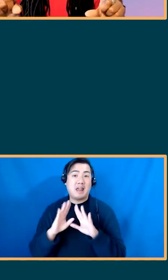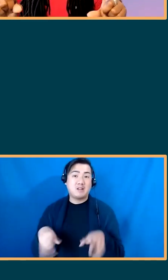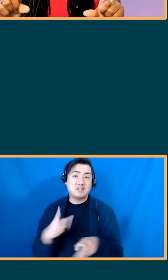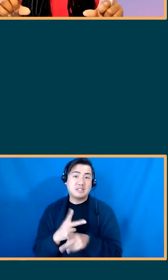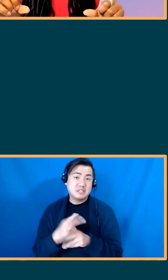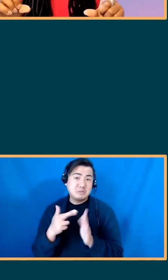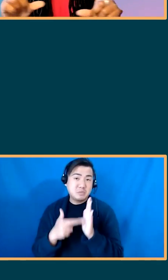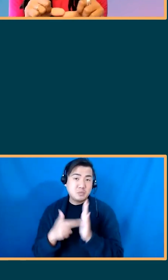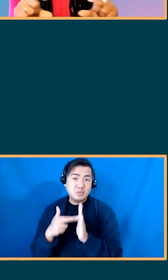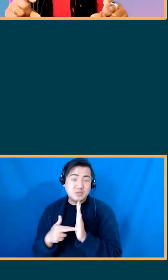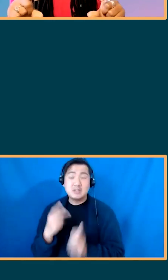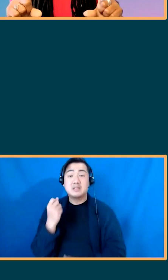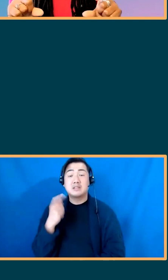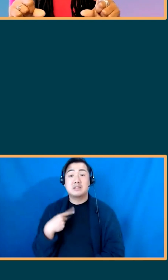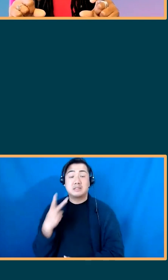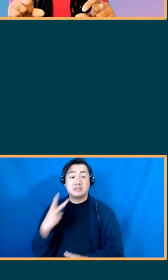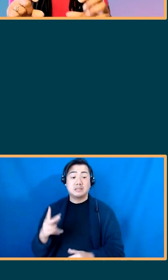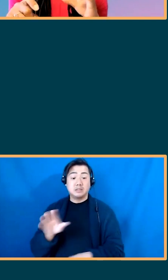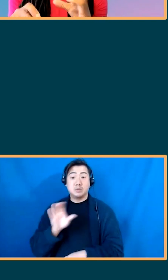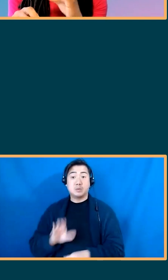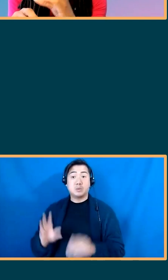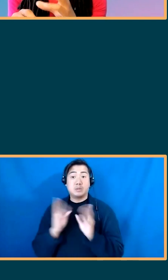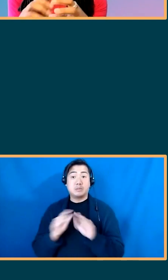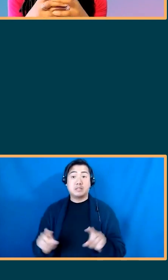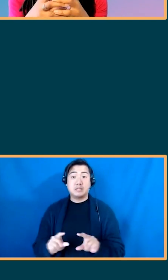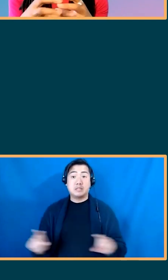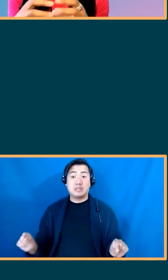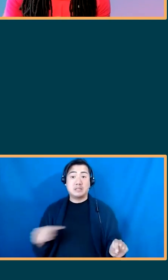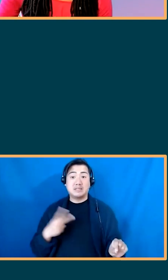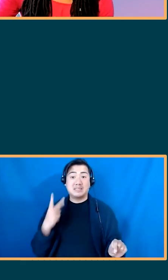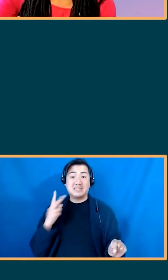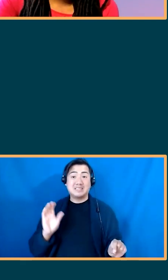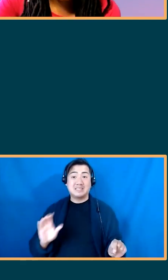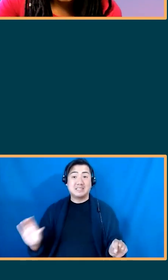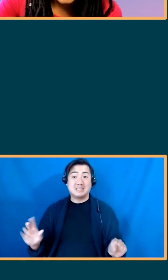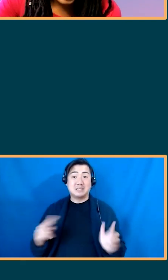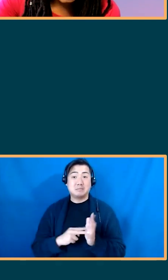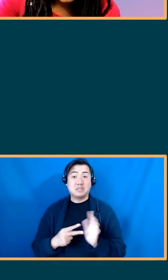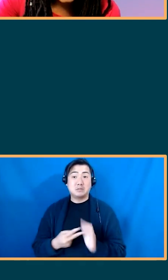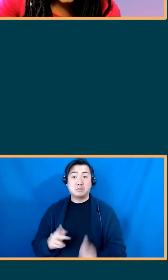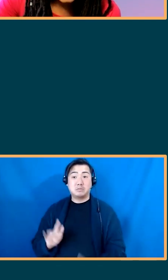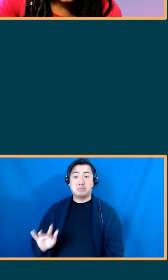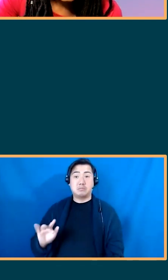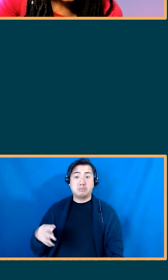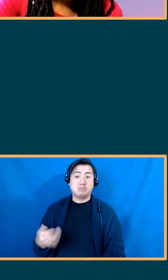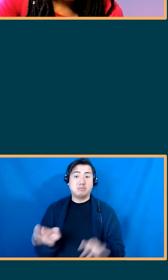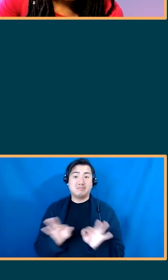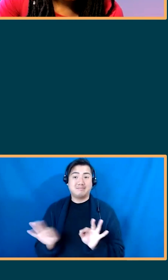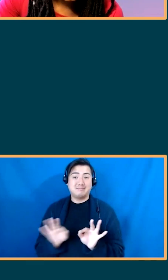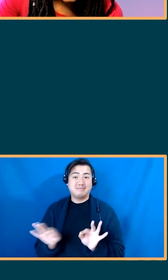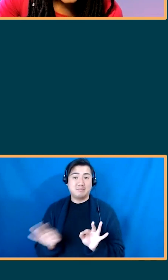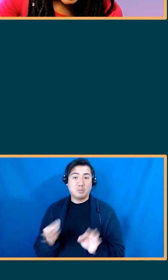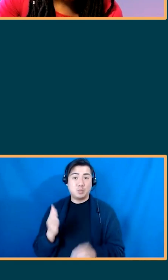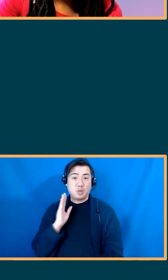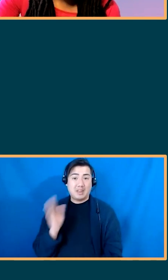bottom of your Zoom screen, there's something there that should say CC, where you can turn on live captions. If